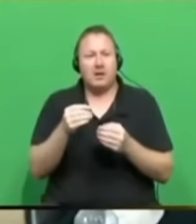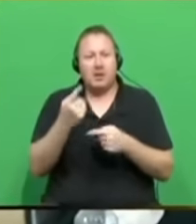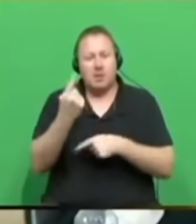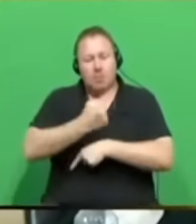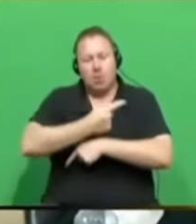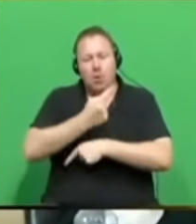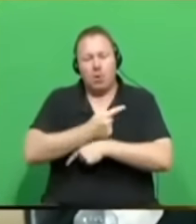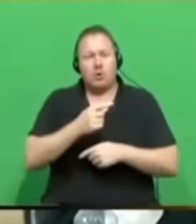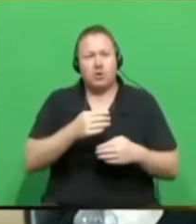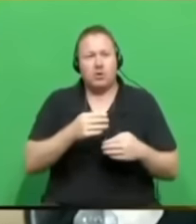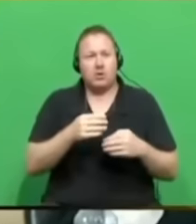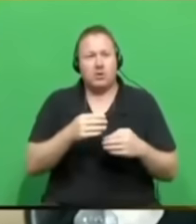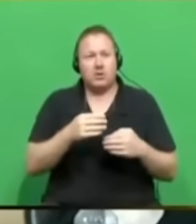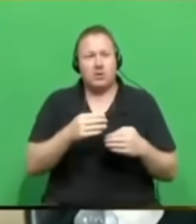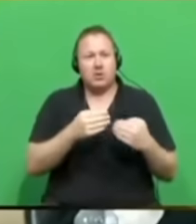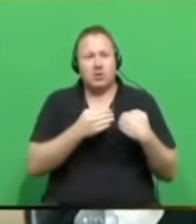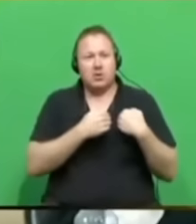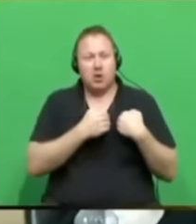and our borders are secure.